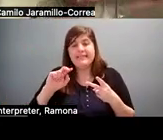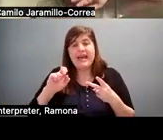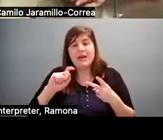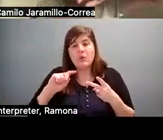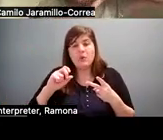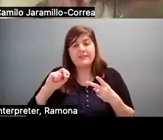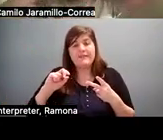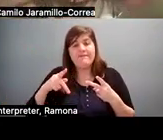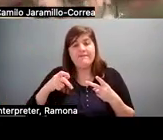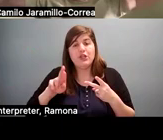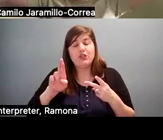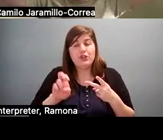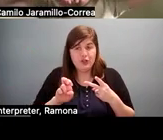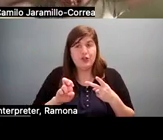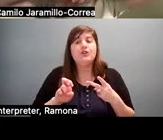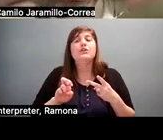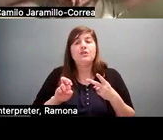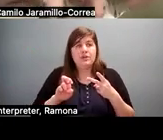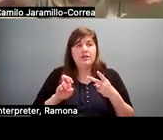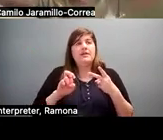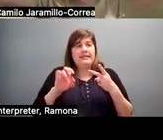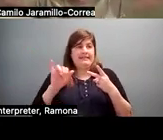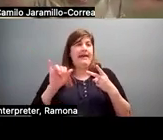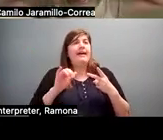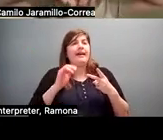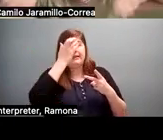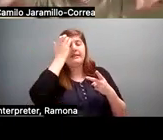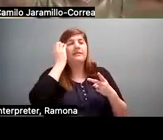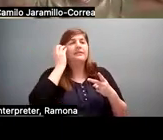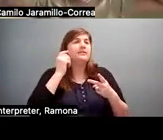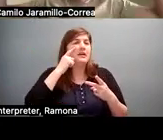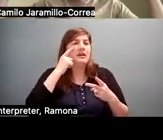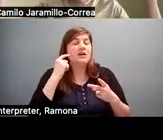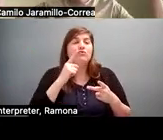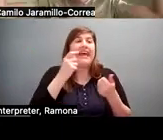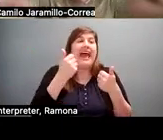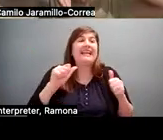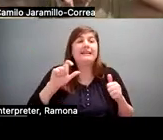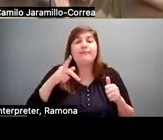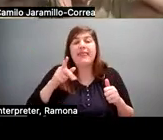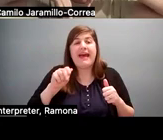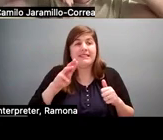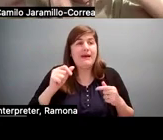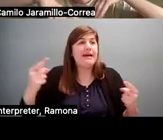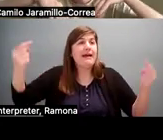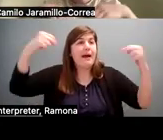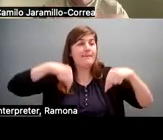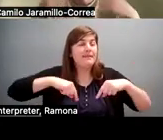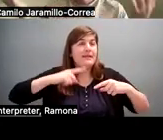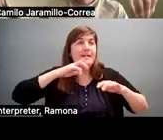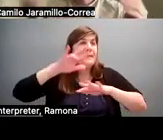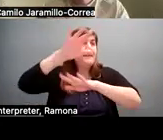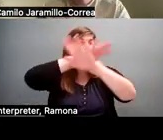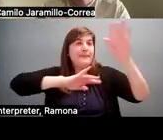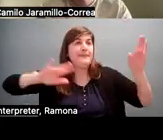from Earth, which kind of like bend around particles or plasma that comes. And so plasma never gets to us here on the surface.